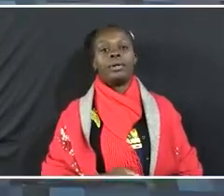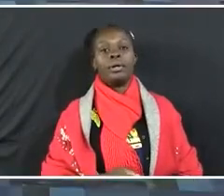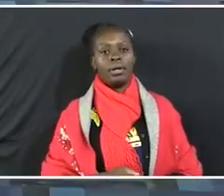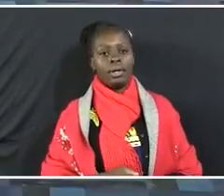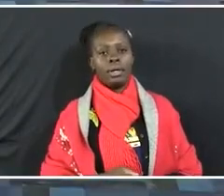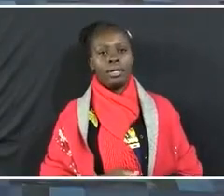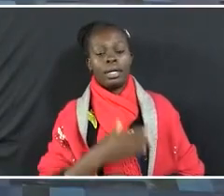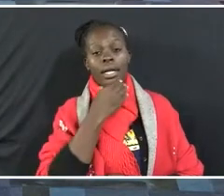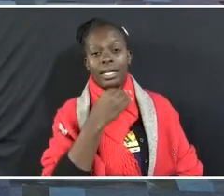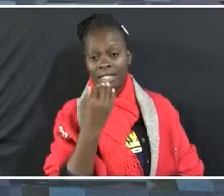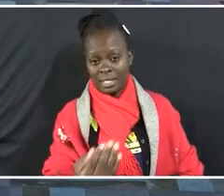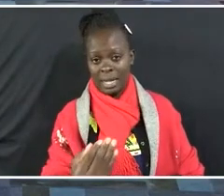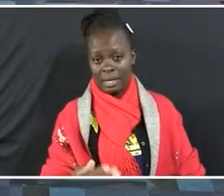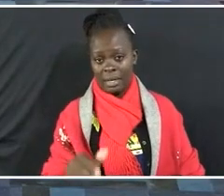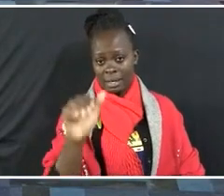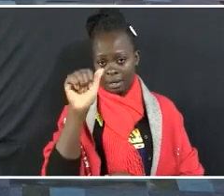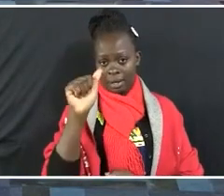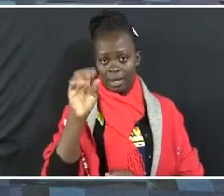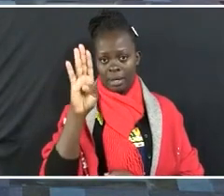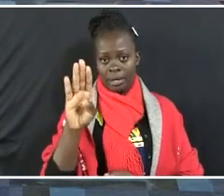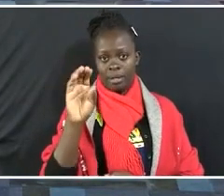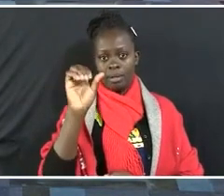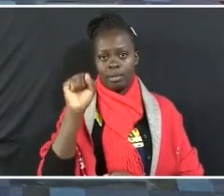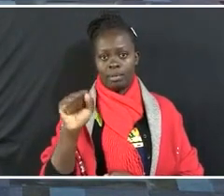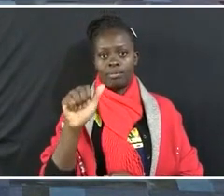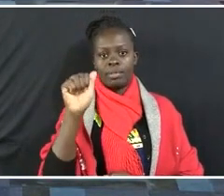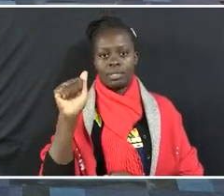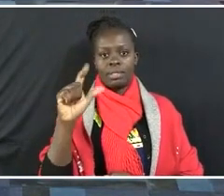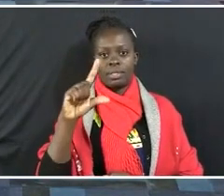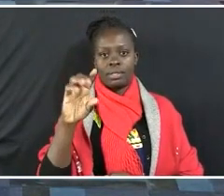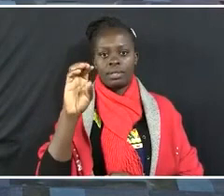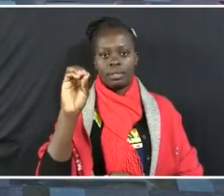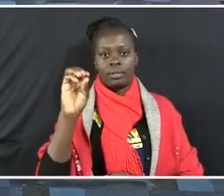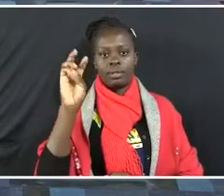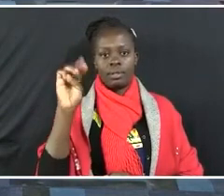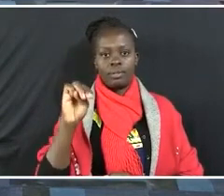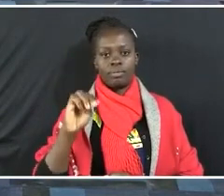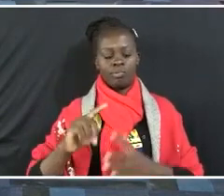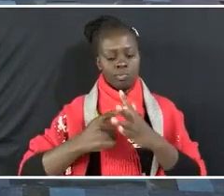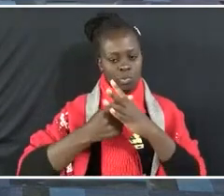young man that kept watch lifted up his eyes and looked.